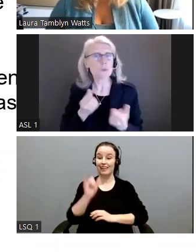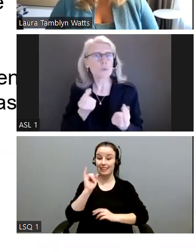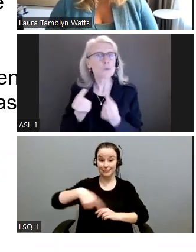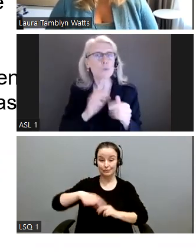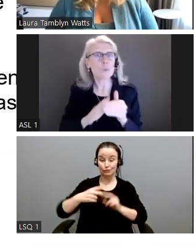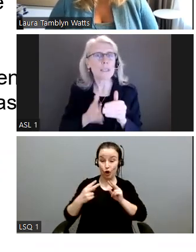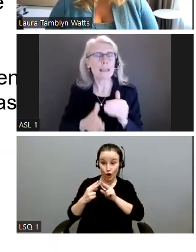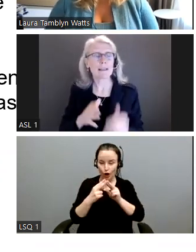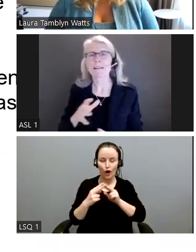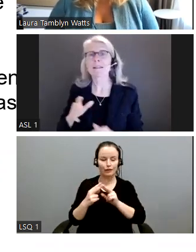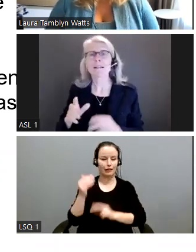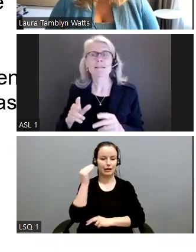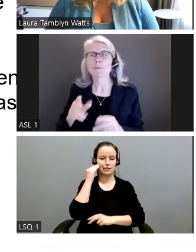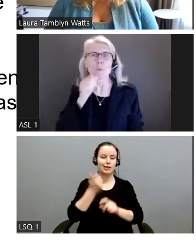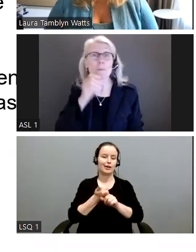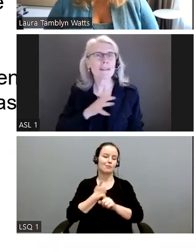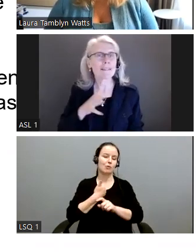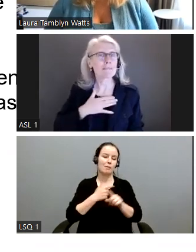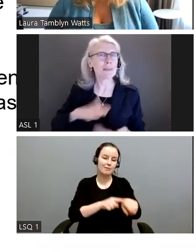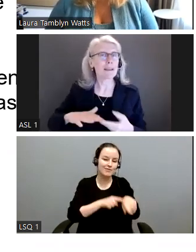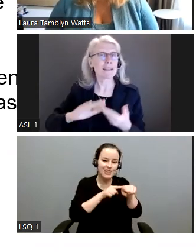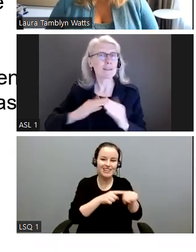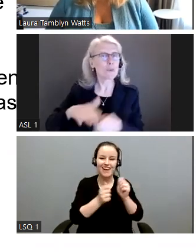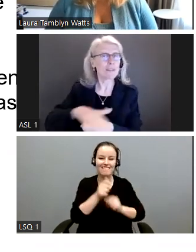older women in the neighborhood. And